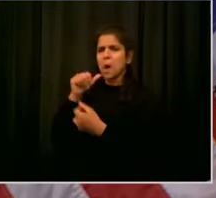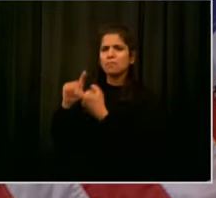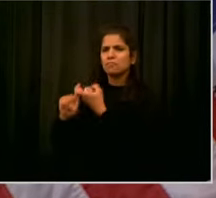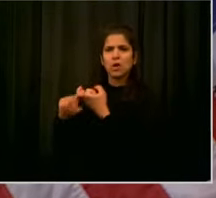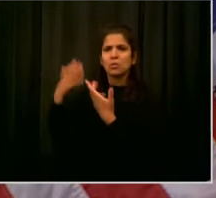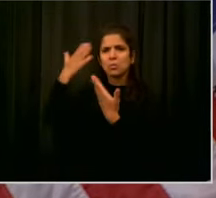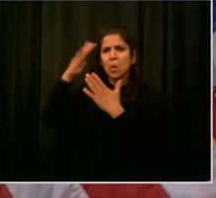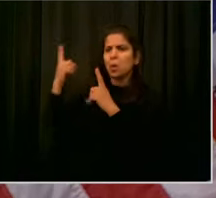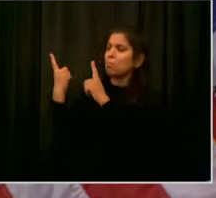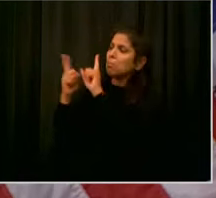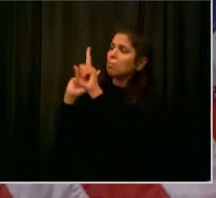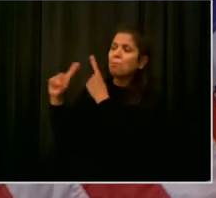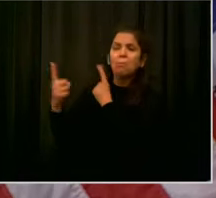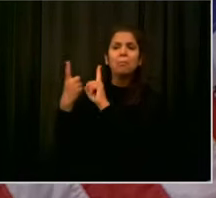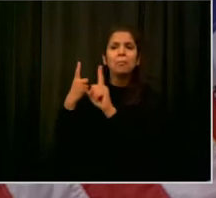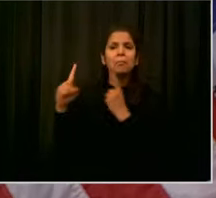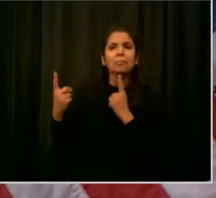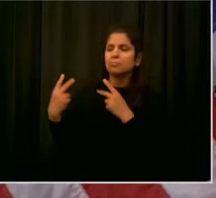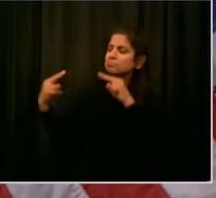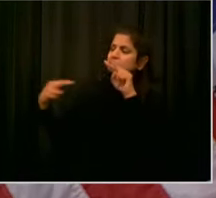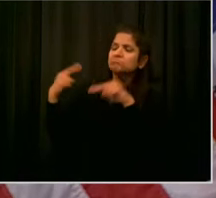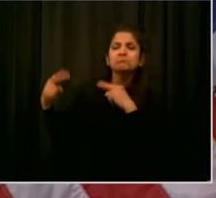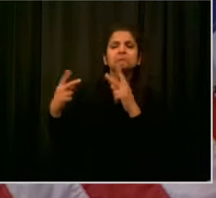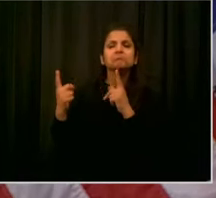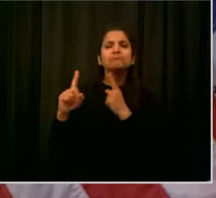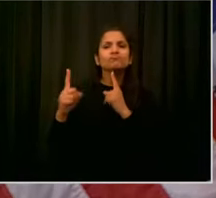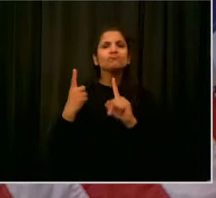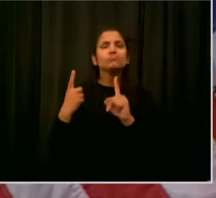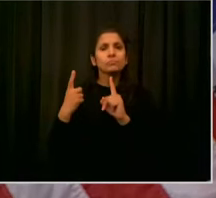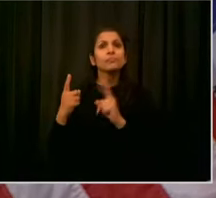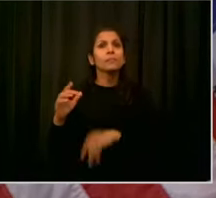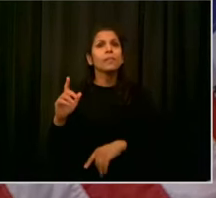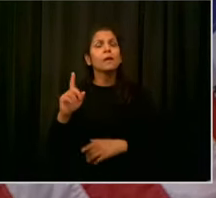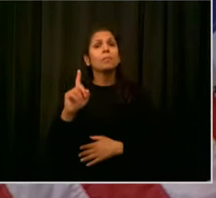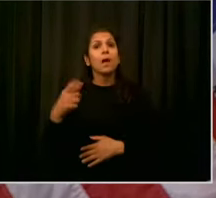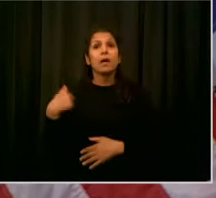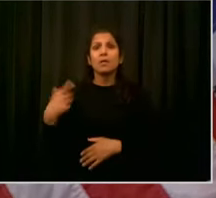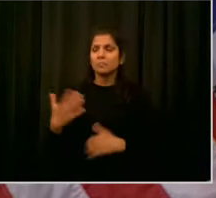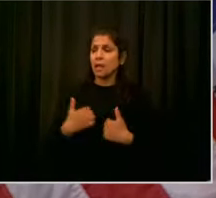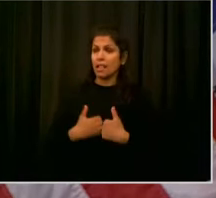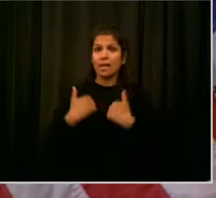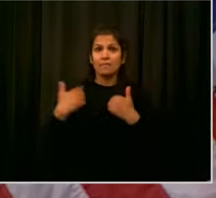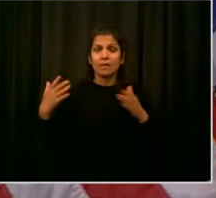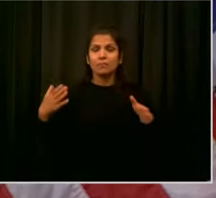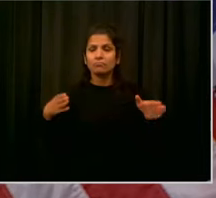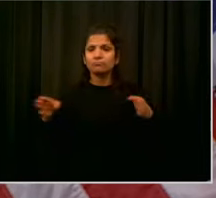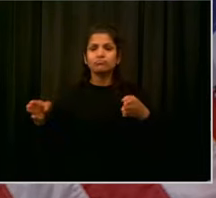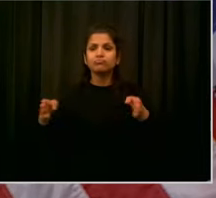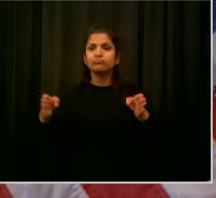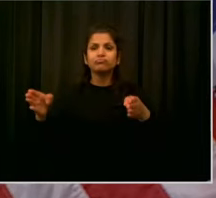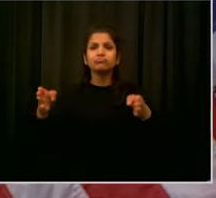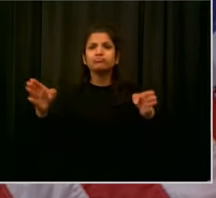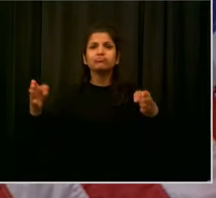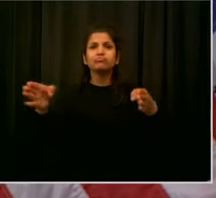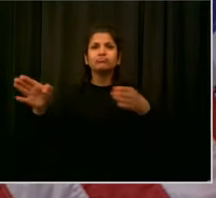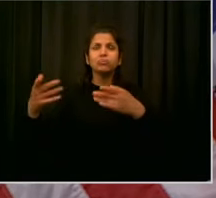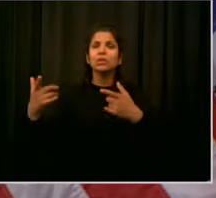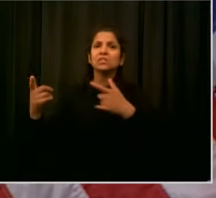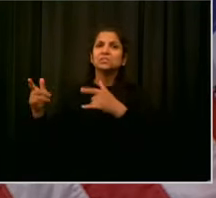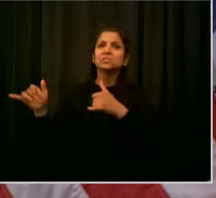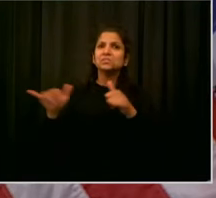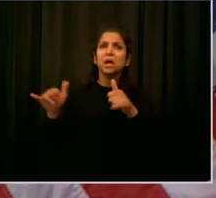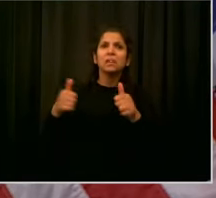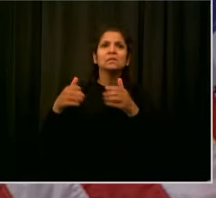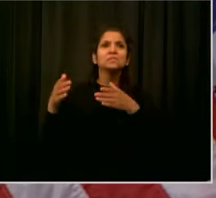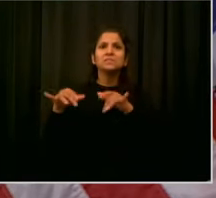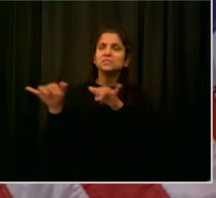And he, for the first time, experienced policing in an incredibly difficult atmosphere. It was one of the years over 2,000